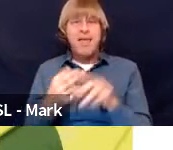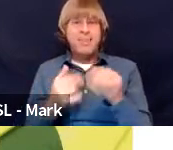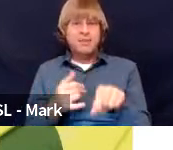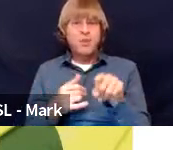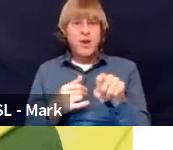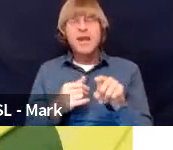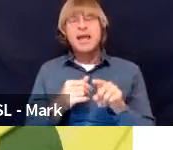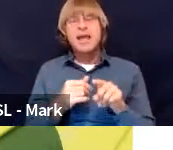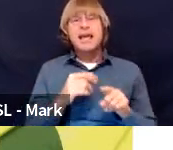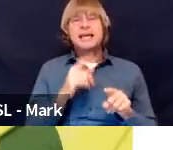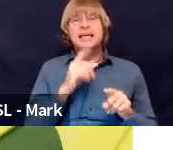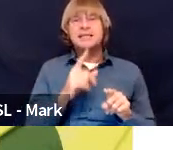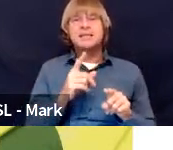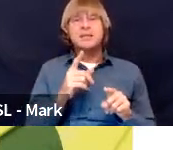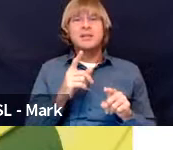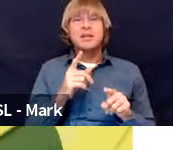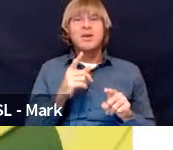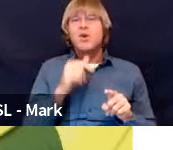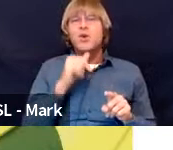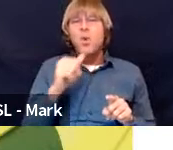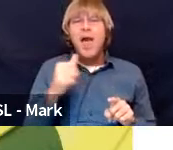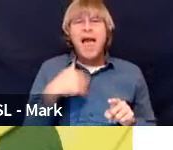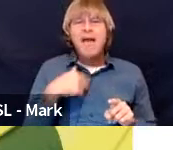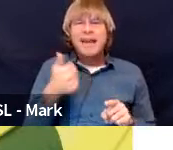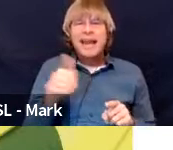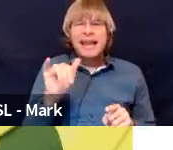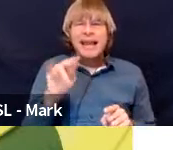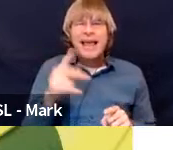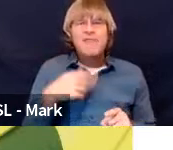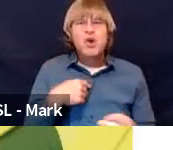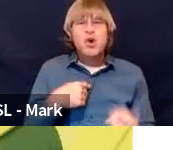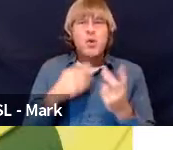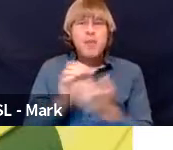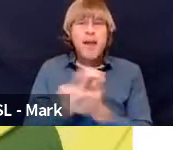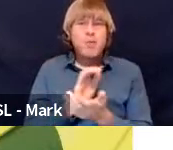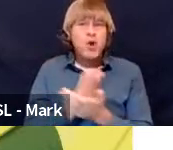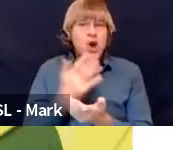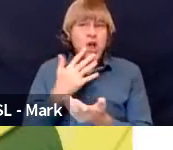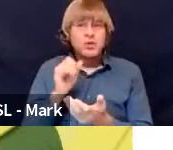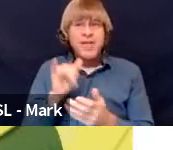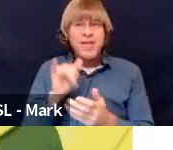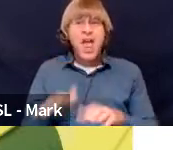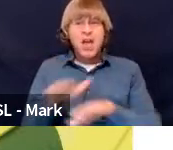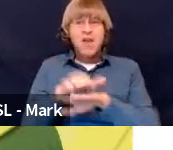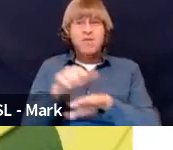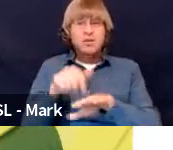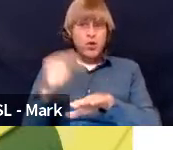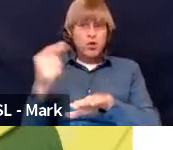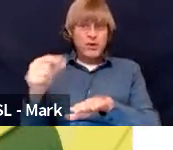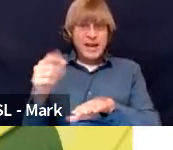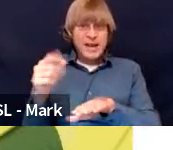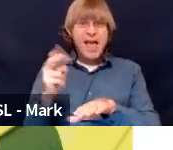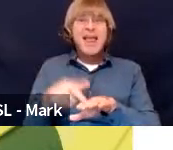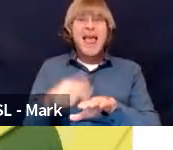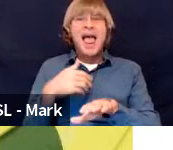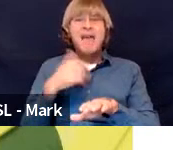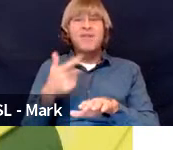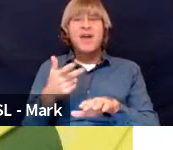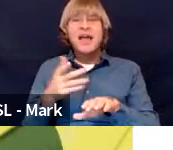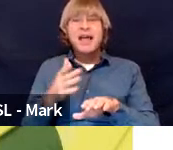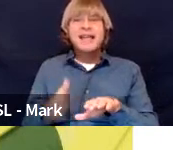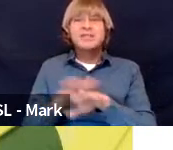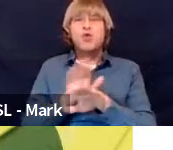one is that you don't really have ink. You have two paper colors. So the cover itself was on the green. Then it had a text